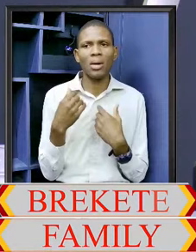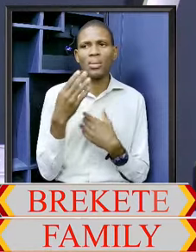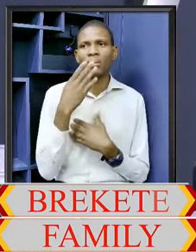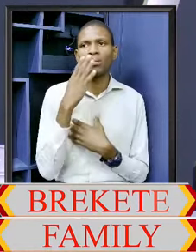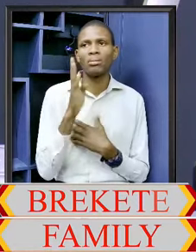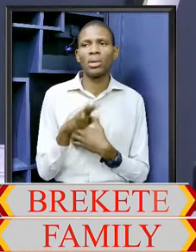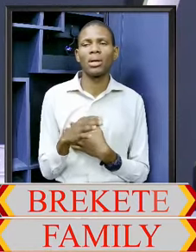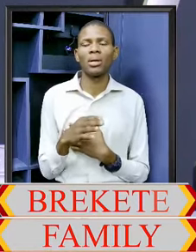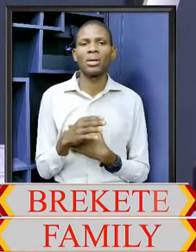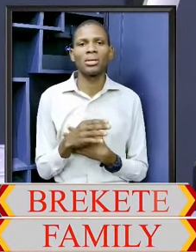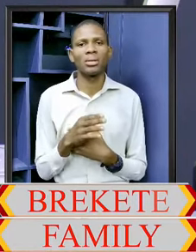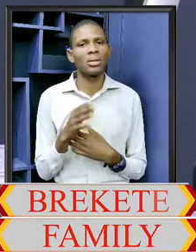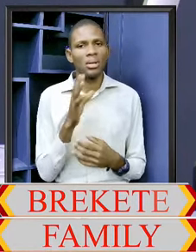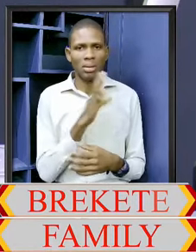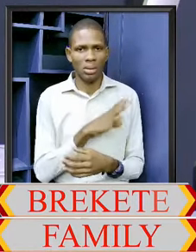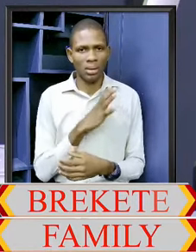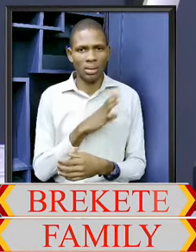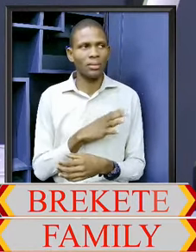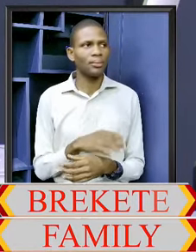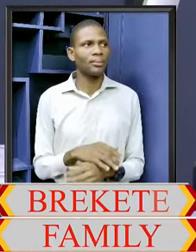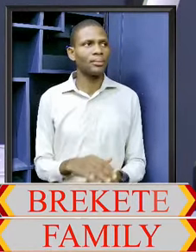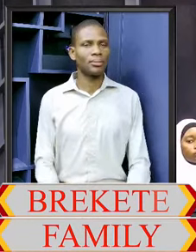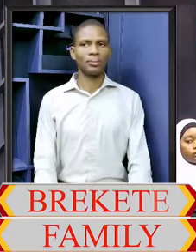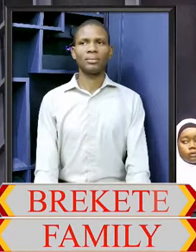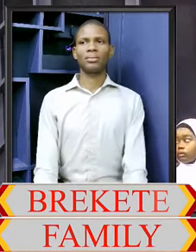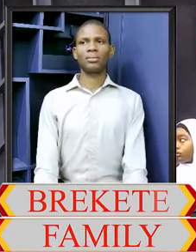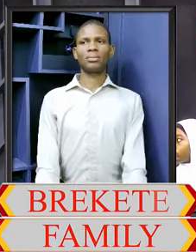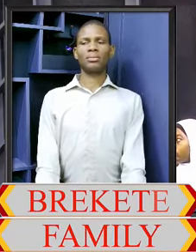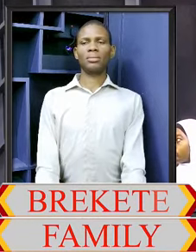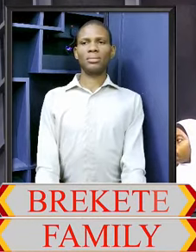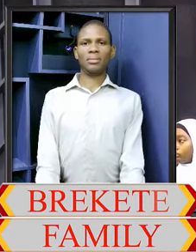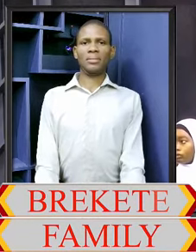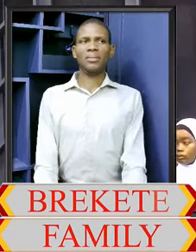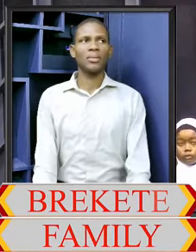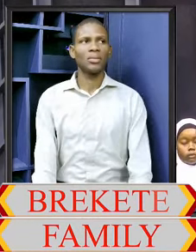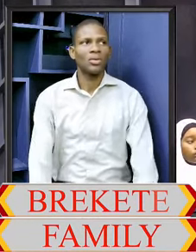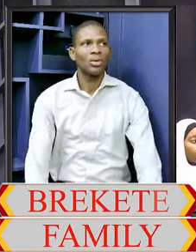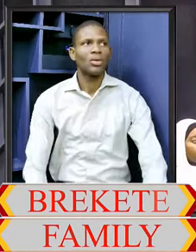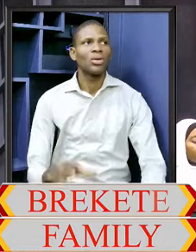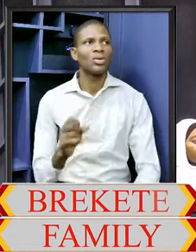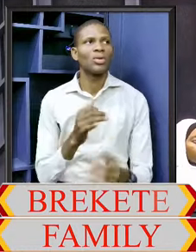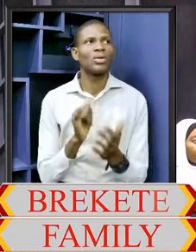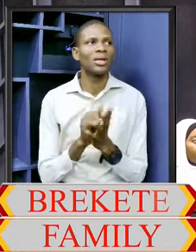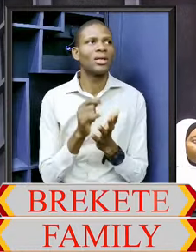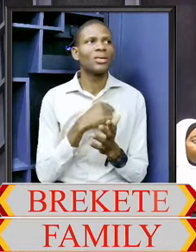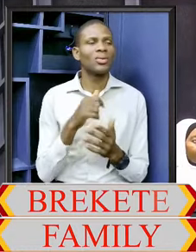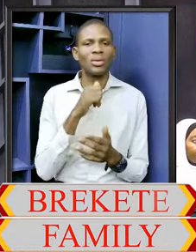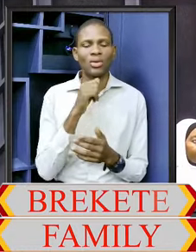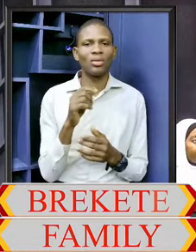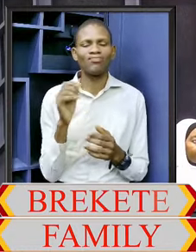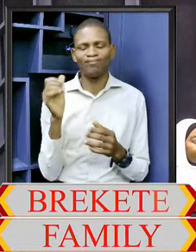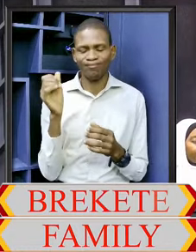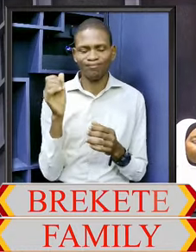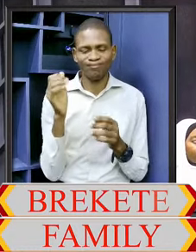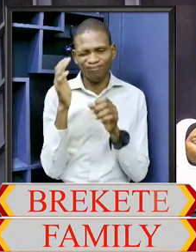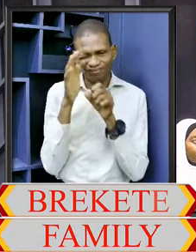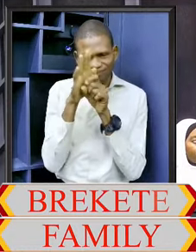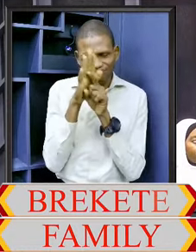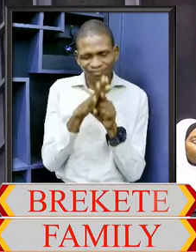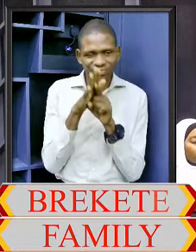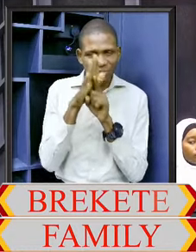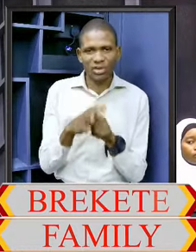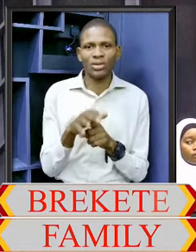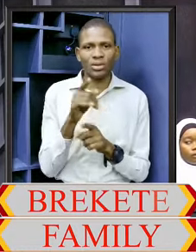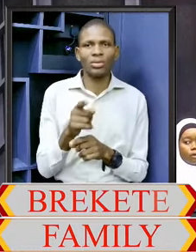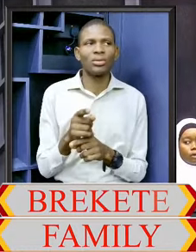Nobody, you go answer this one now. You don't do well. Make you nobody say, we de stress you too much. Maybe the way our big